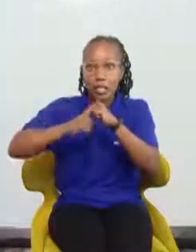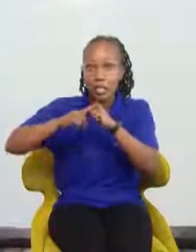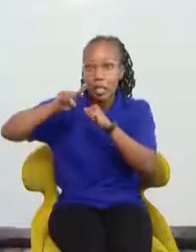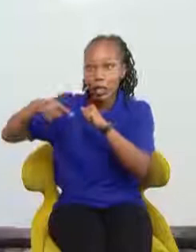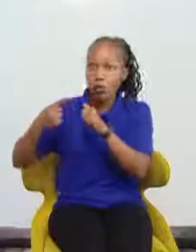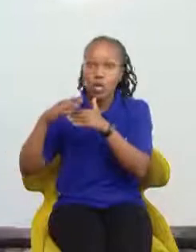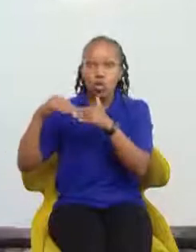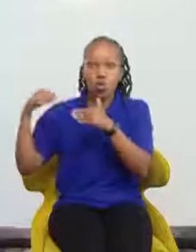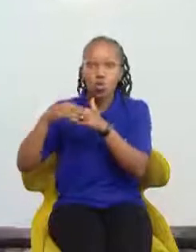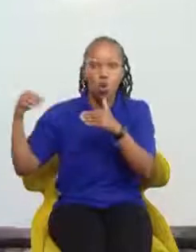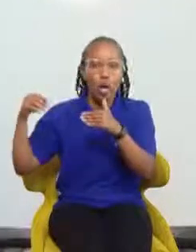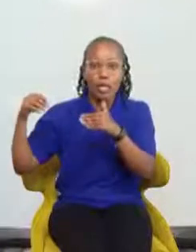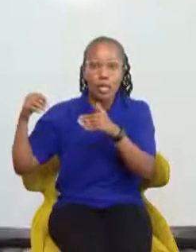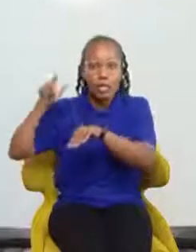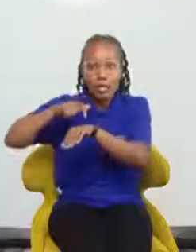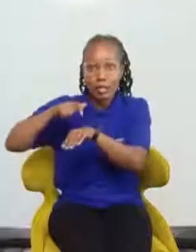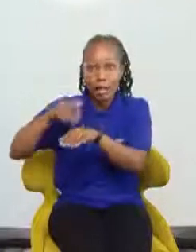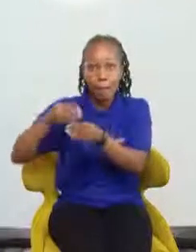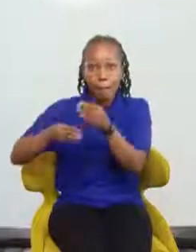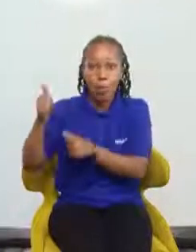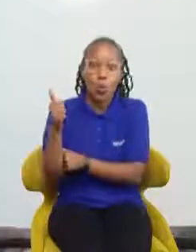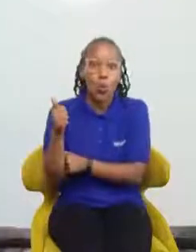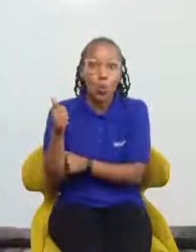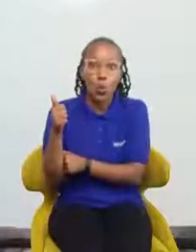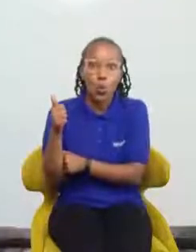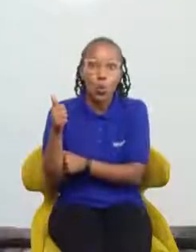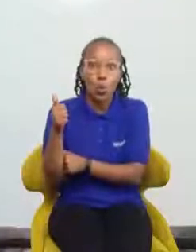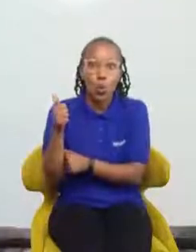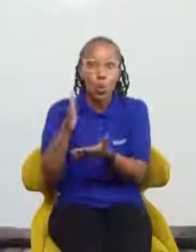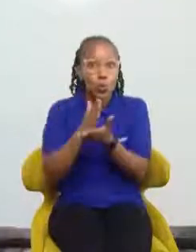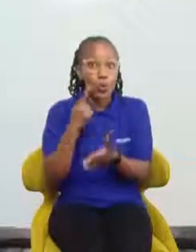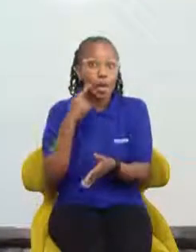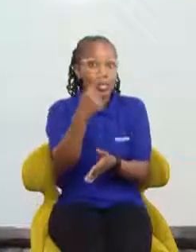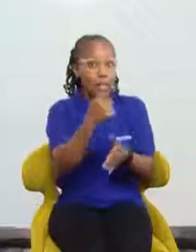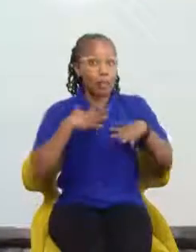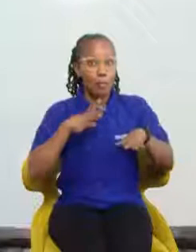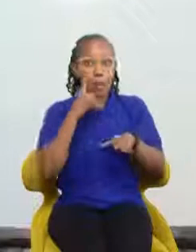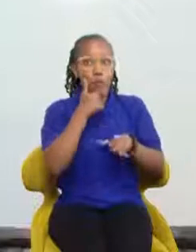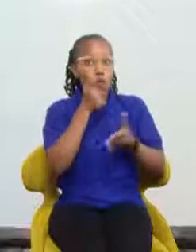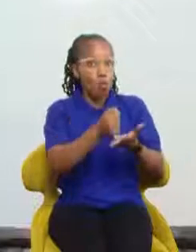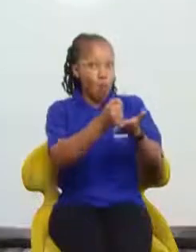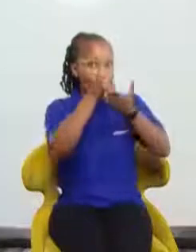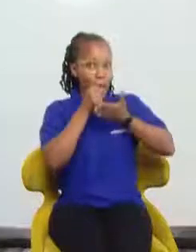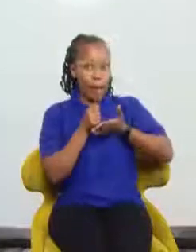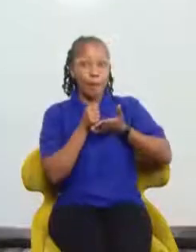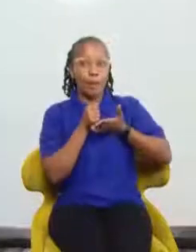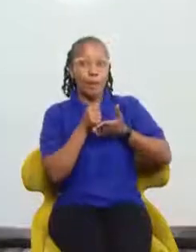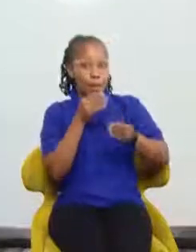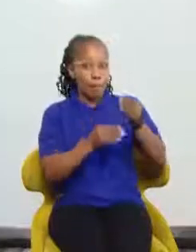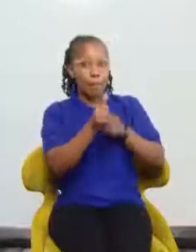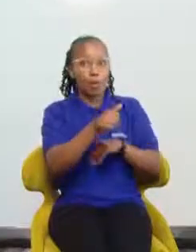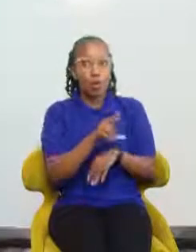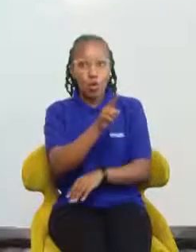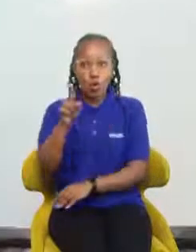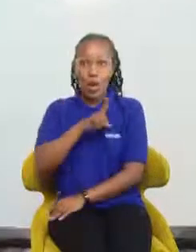$6,000 at the time of purchase. In fact, I tell the people who helped me get it that you're so lucky you didn't give me